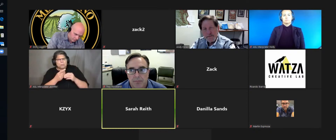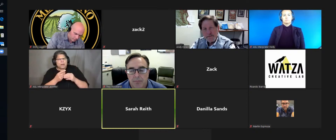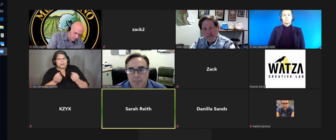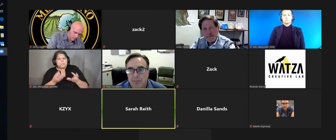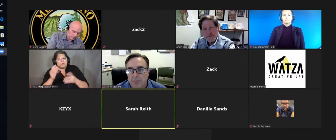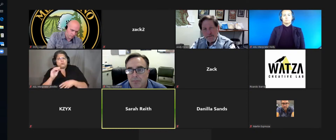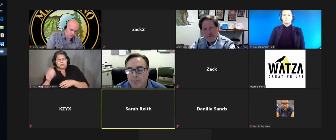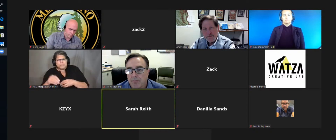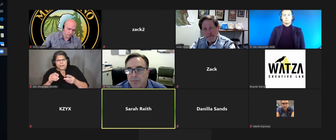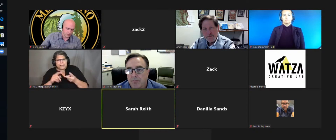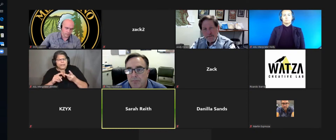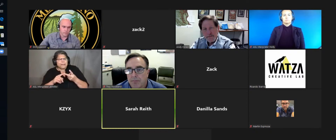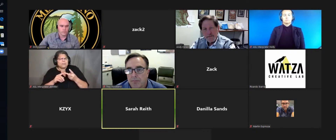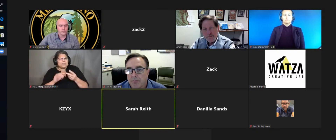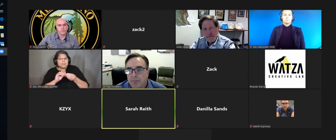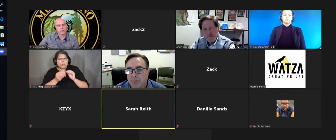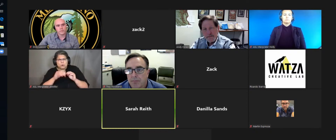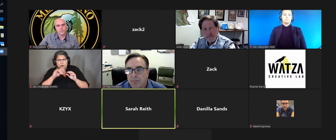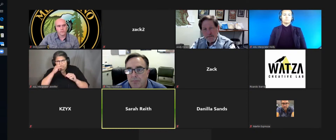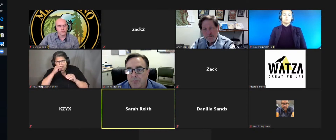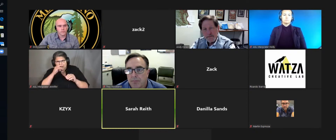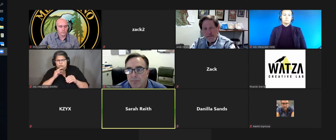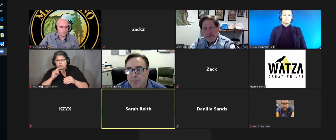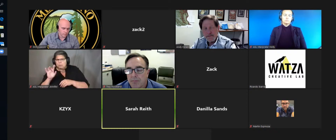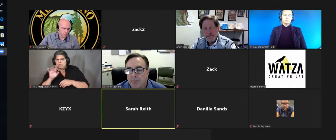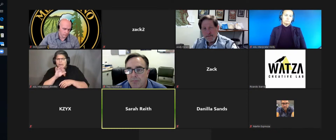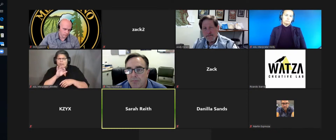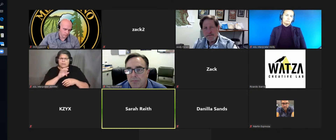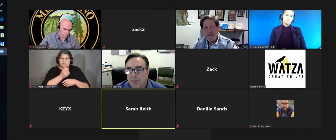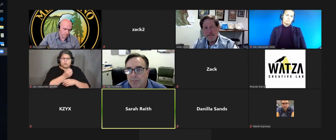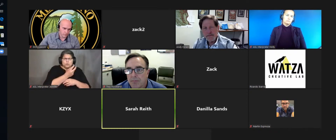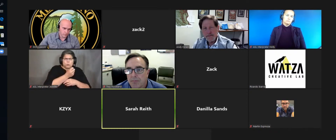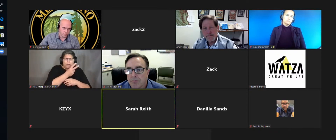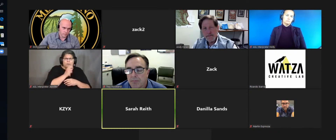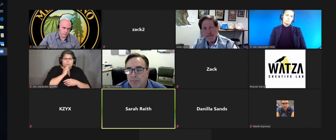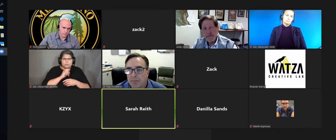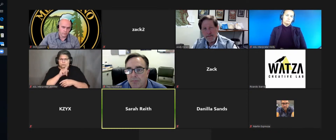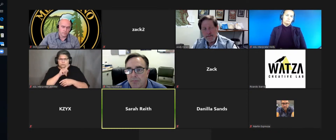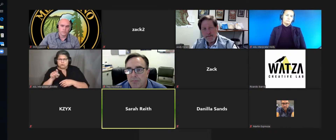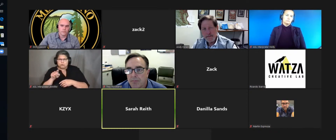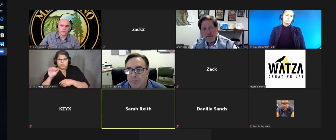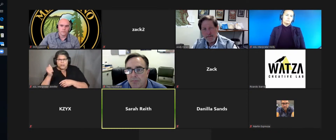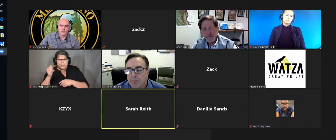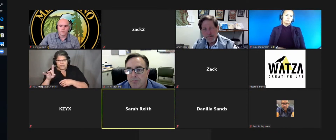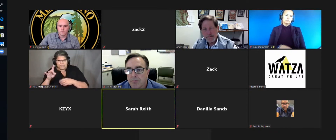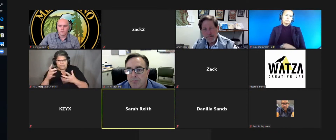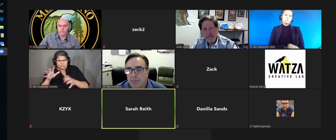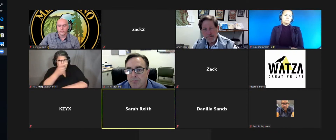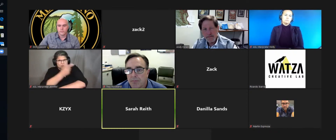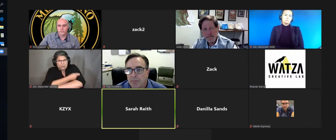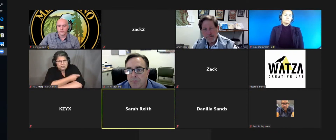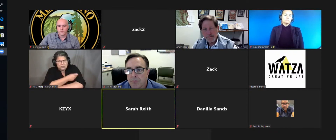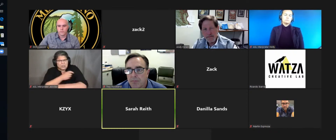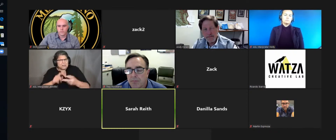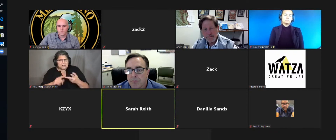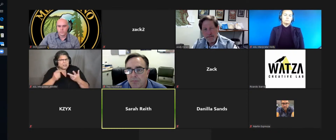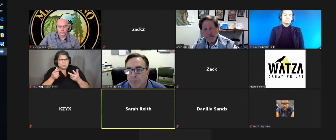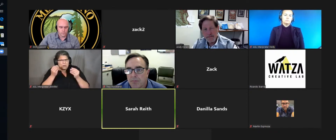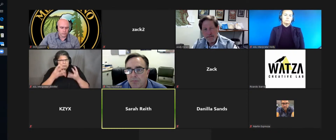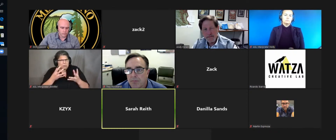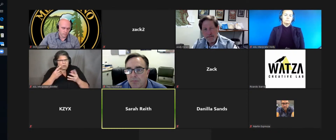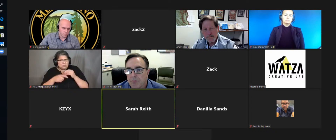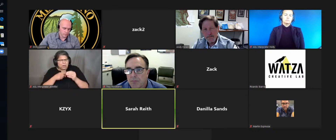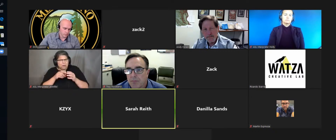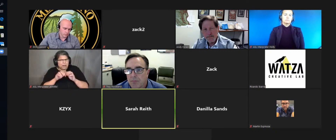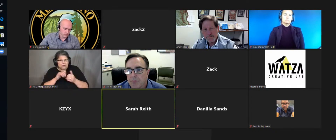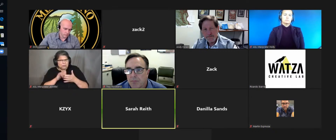and the numbers of kids between 12 and 18 years of age who are being vaccinated, and a little information about how that effort is being